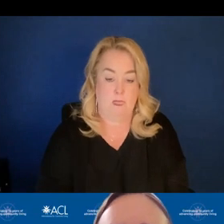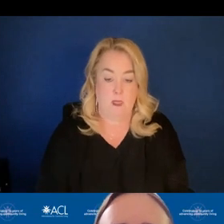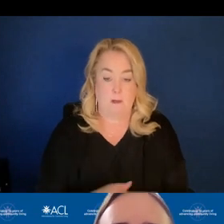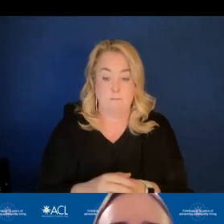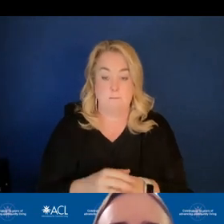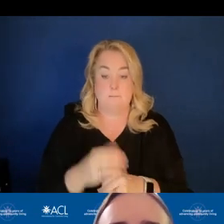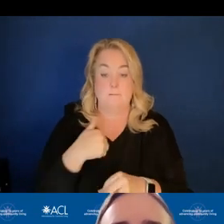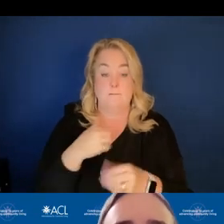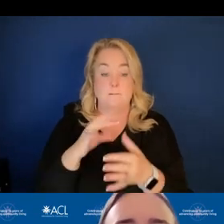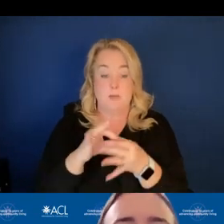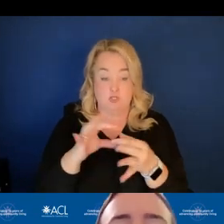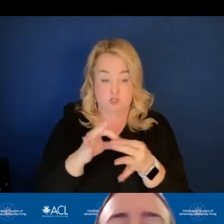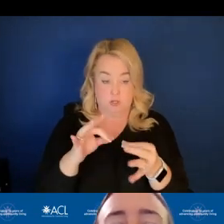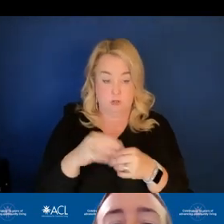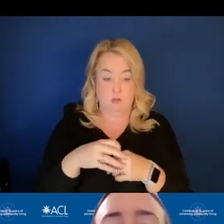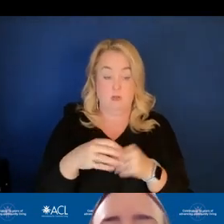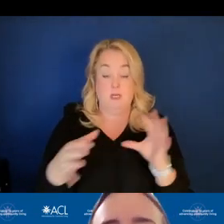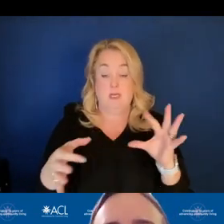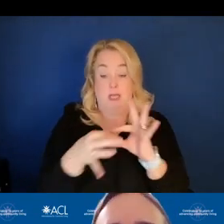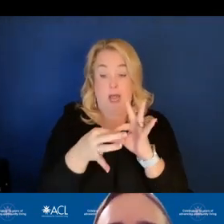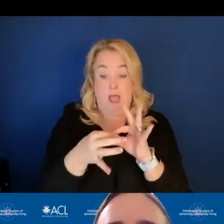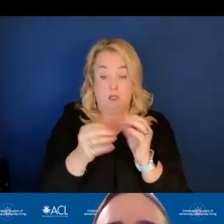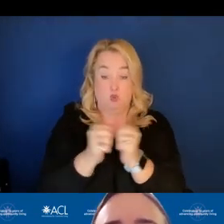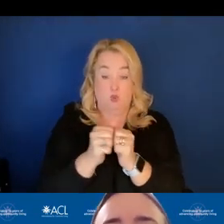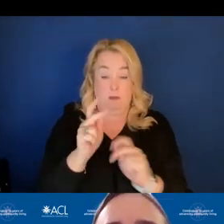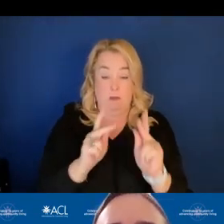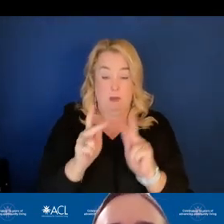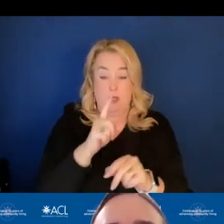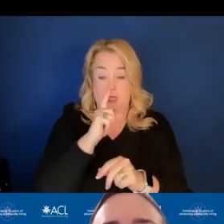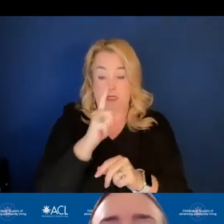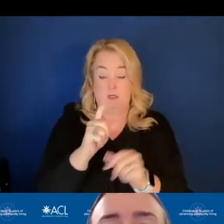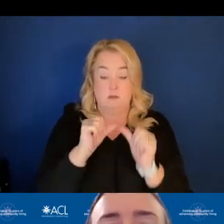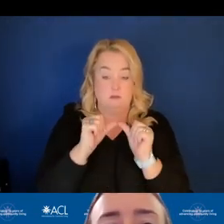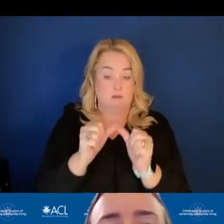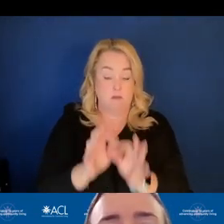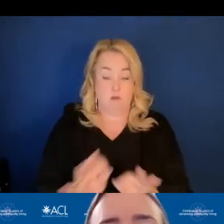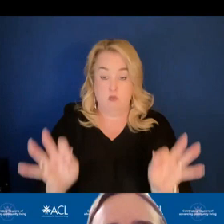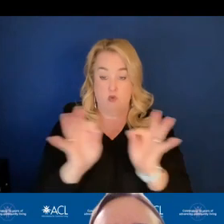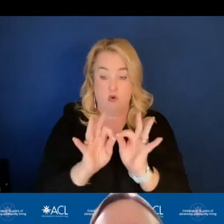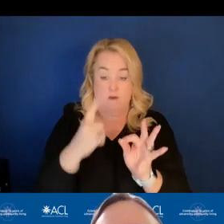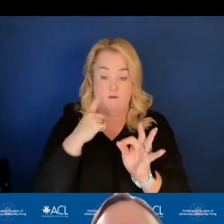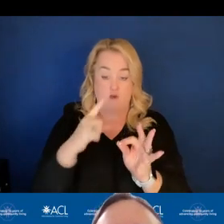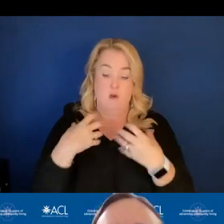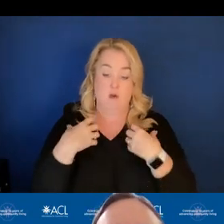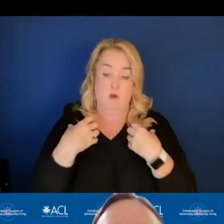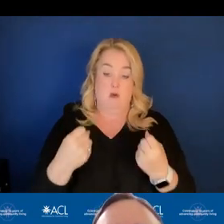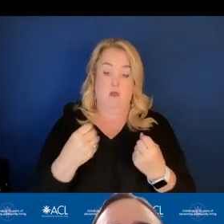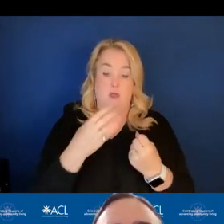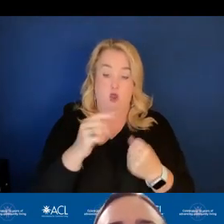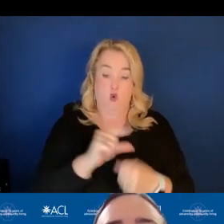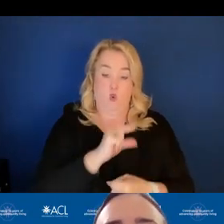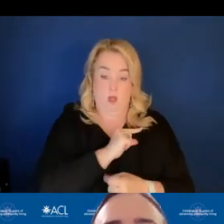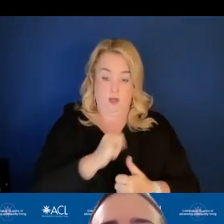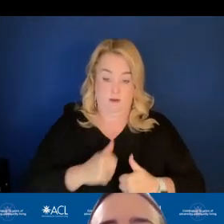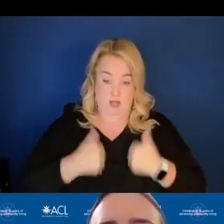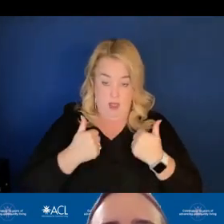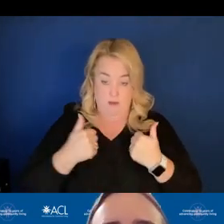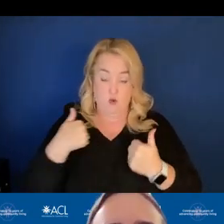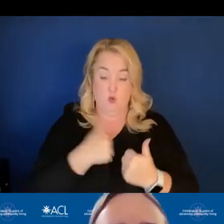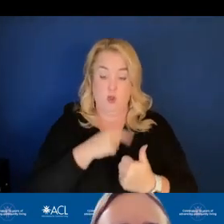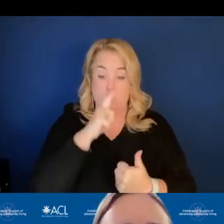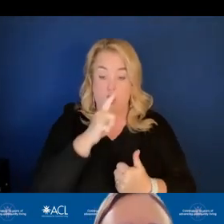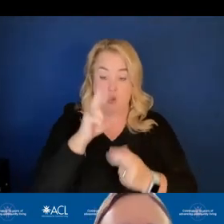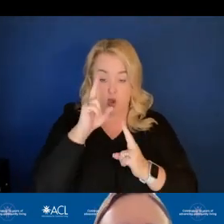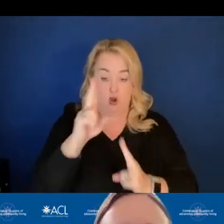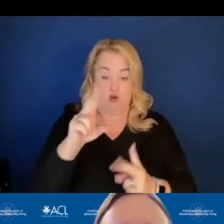As I stated before, connecting with others is essential to health, well-being, and quality of life, and we are honored to be engaged